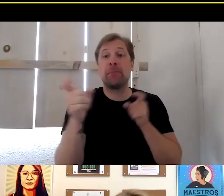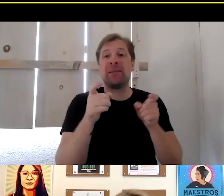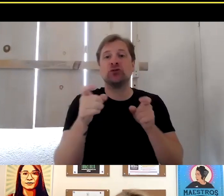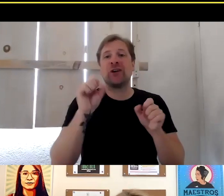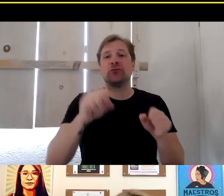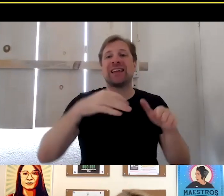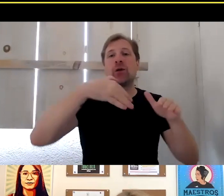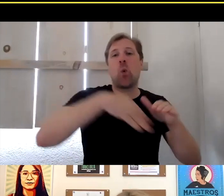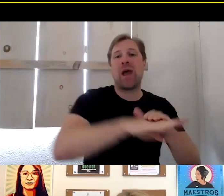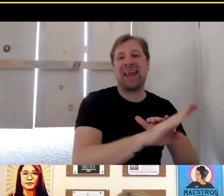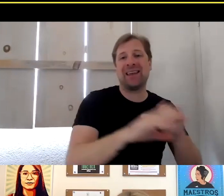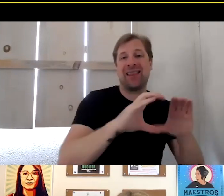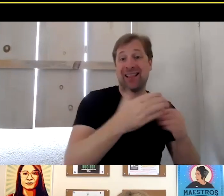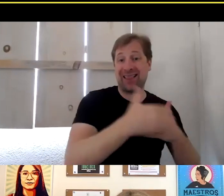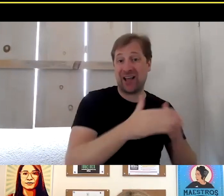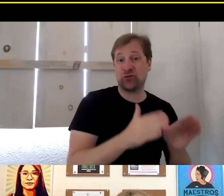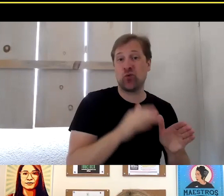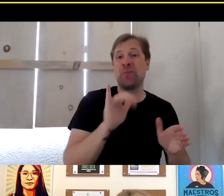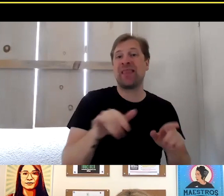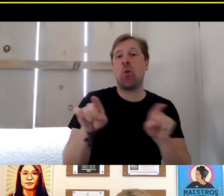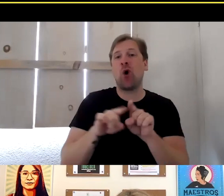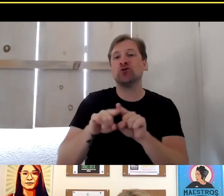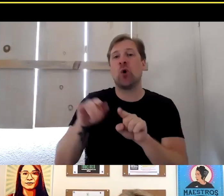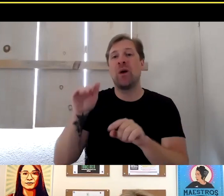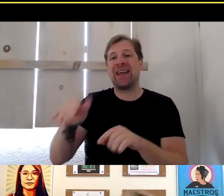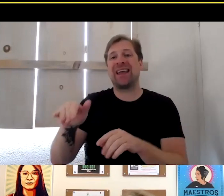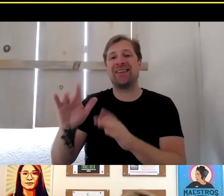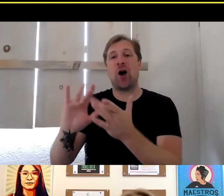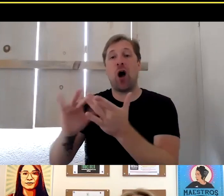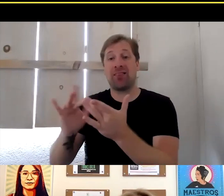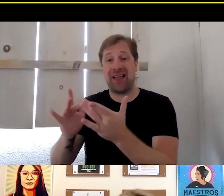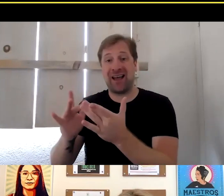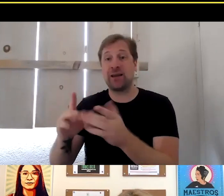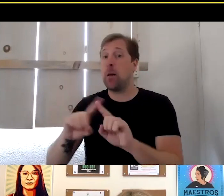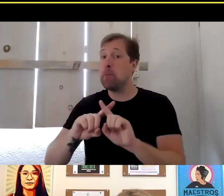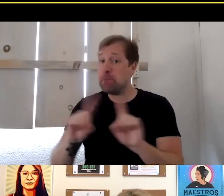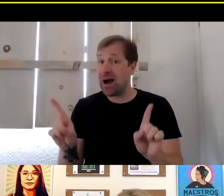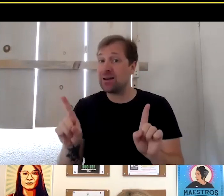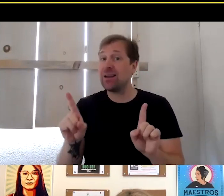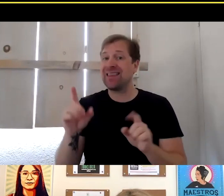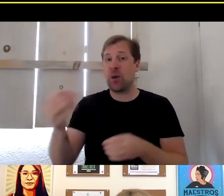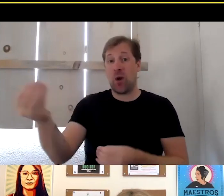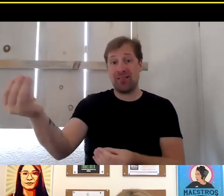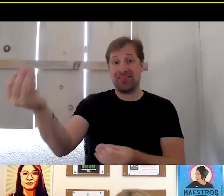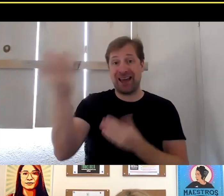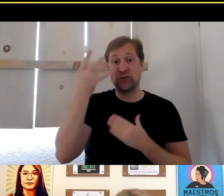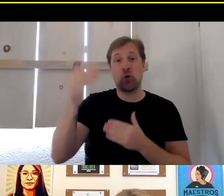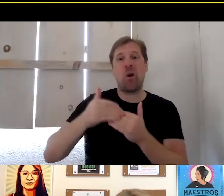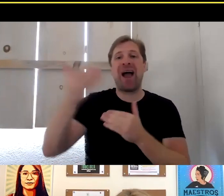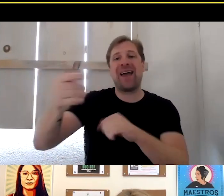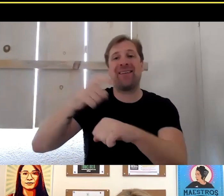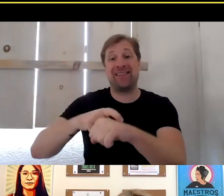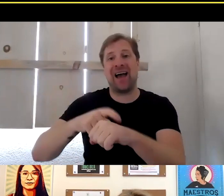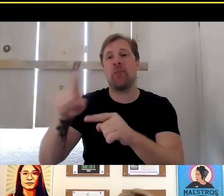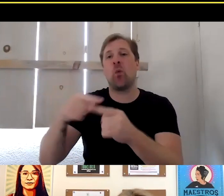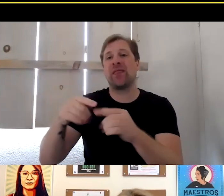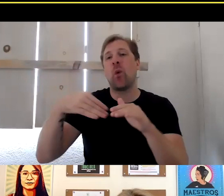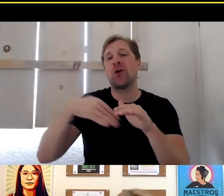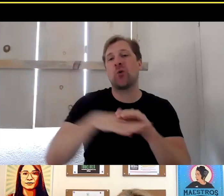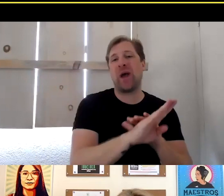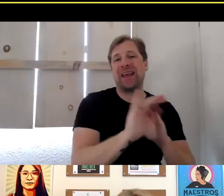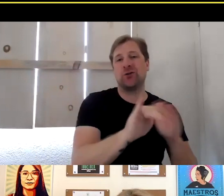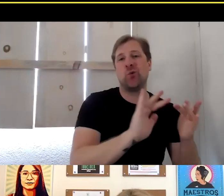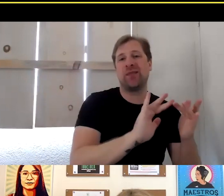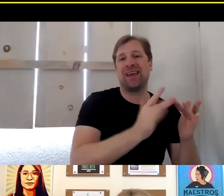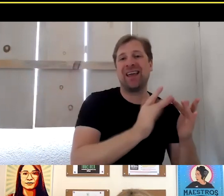the physical setting. This will also happen in the virtual setting. However, we will be given advance notice to make sure that people